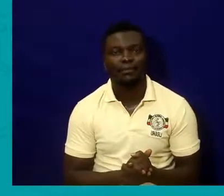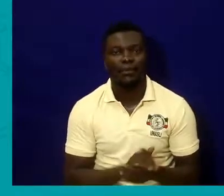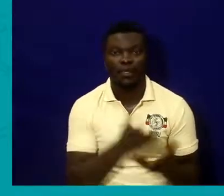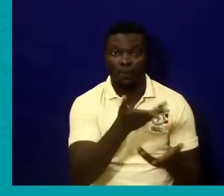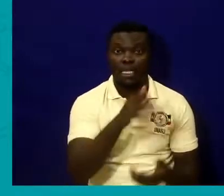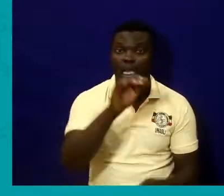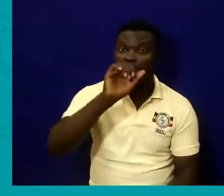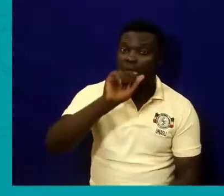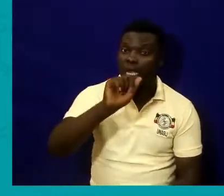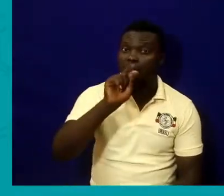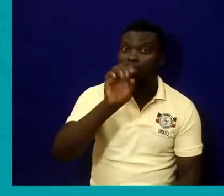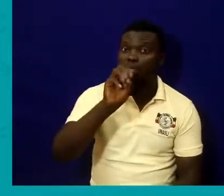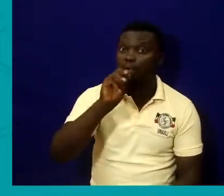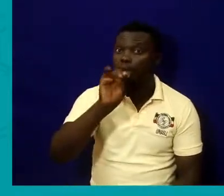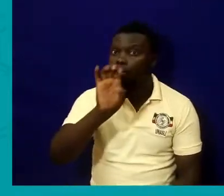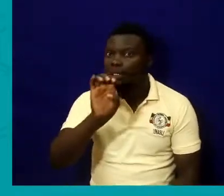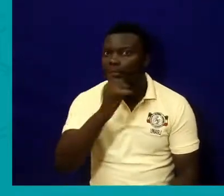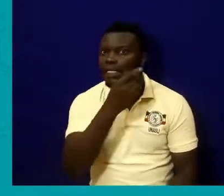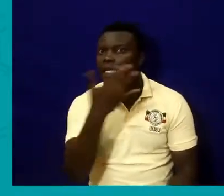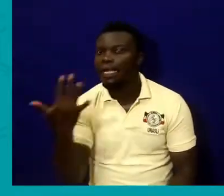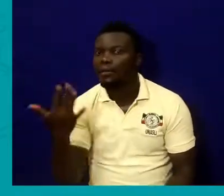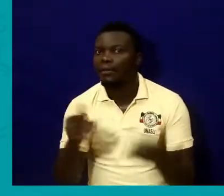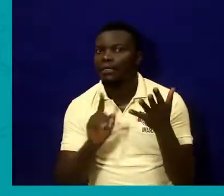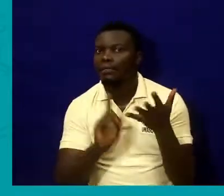Their atomic numbers are